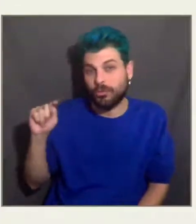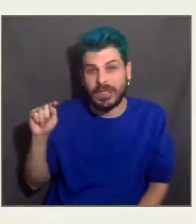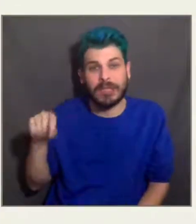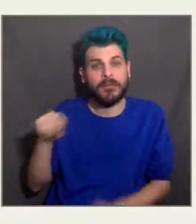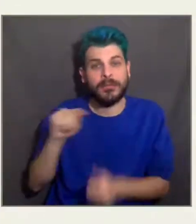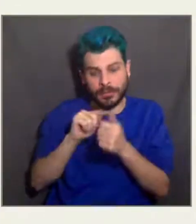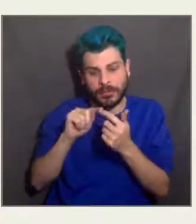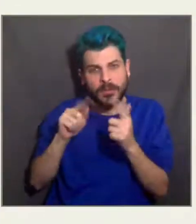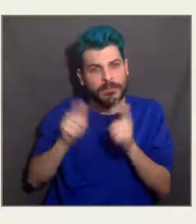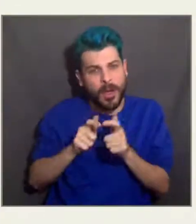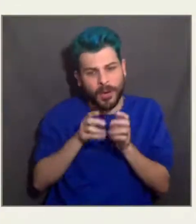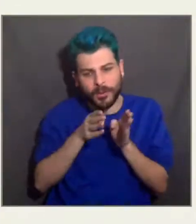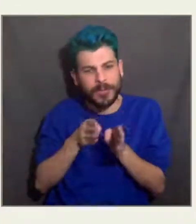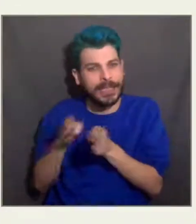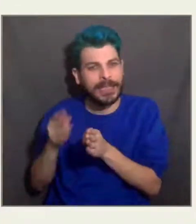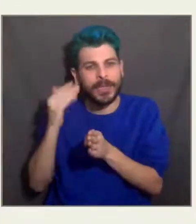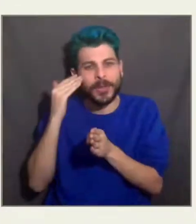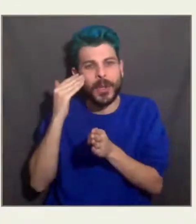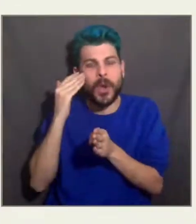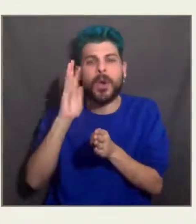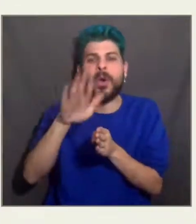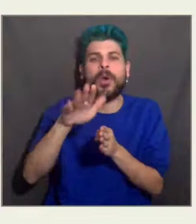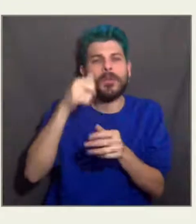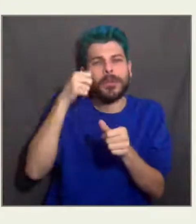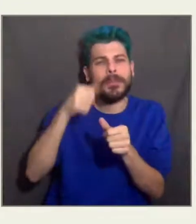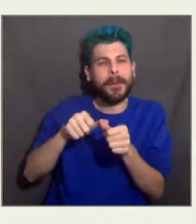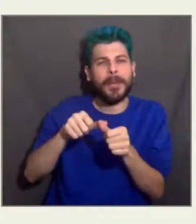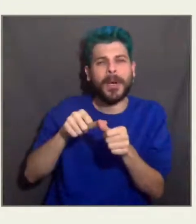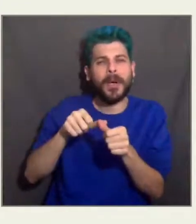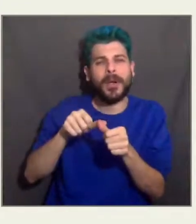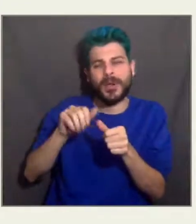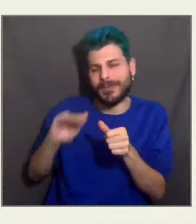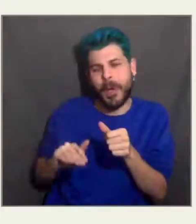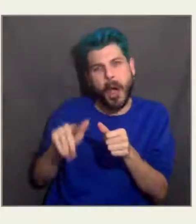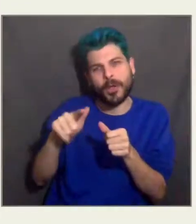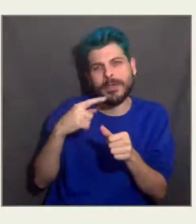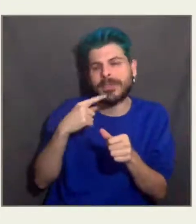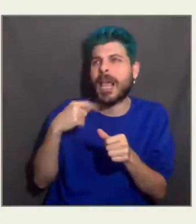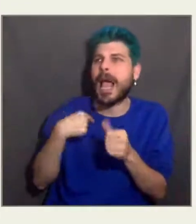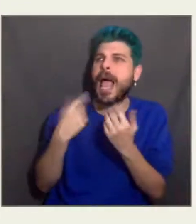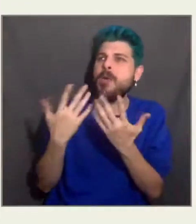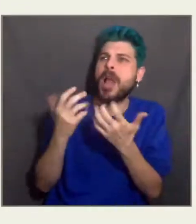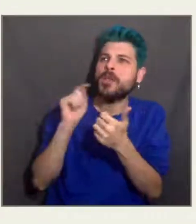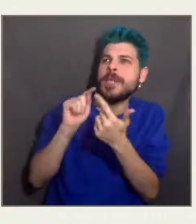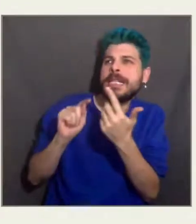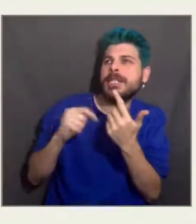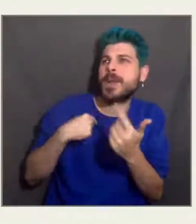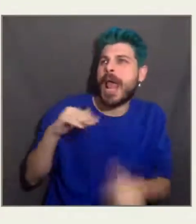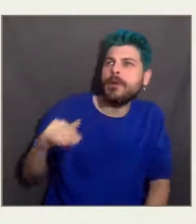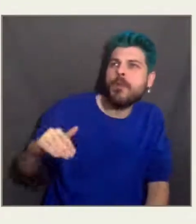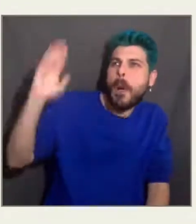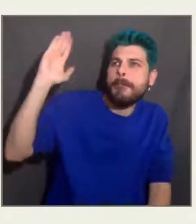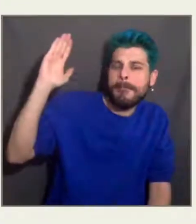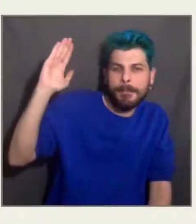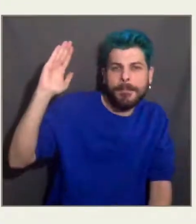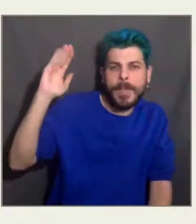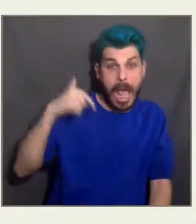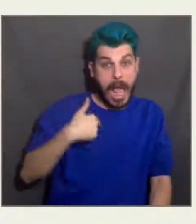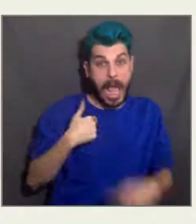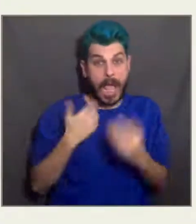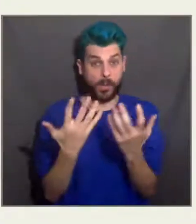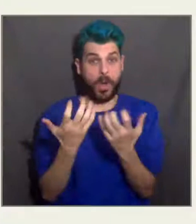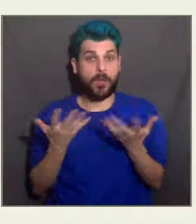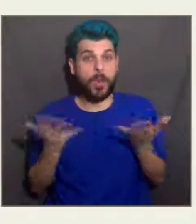want to be when we grow up? We want to be better than what we are today. We want people to have more access to jobs than they do today. Right now, there